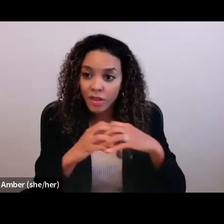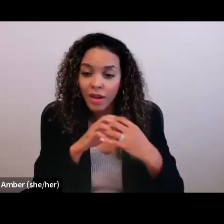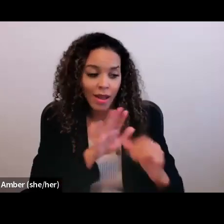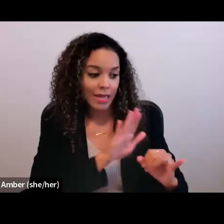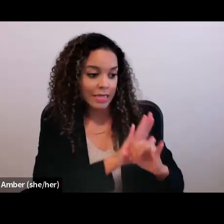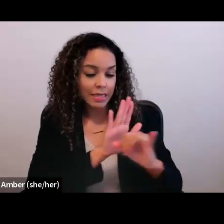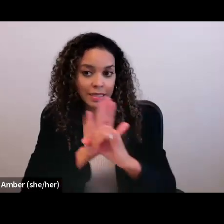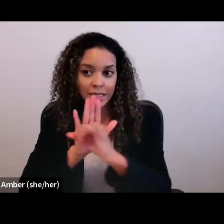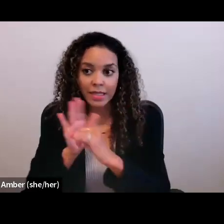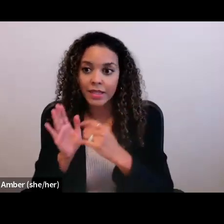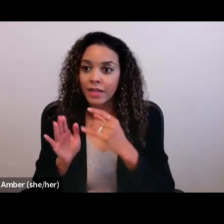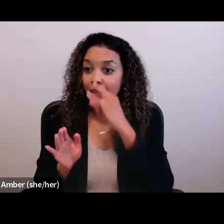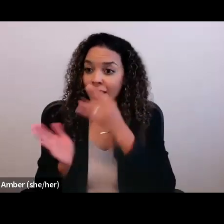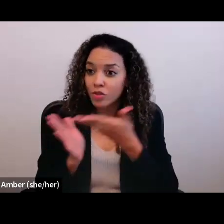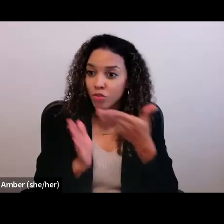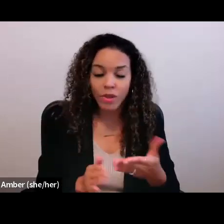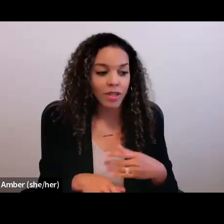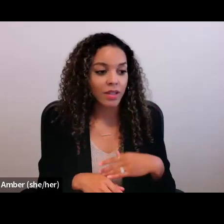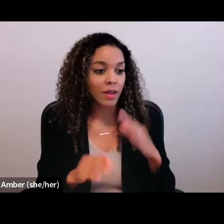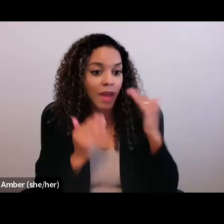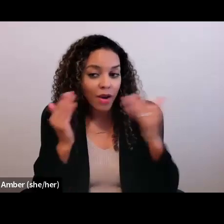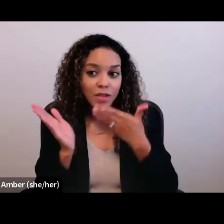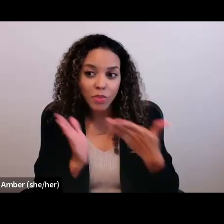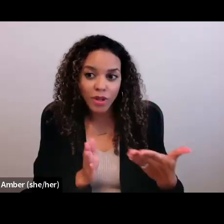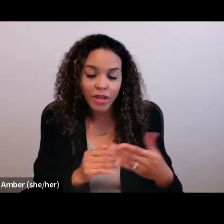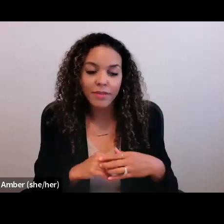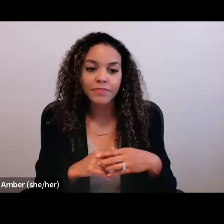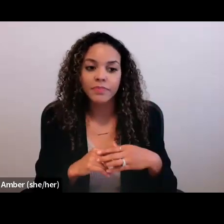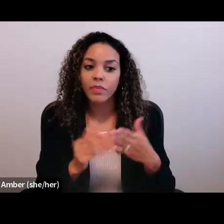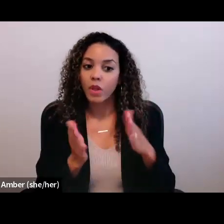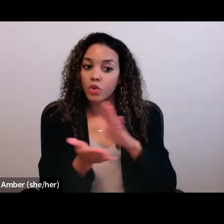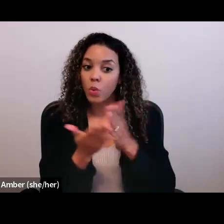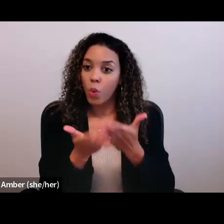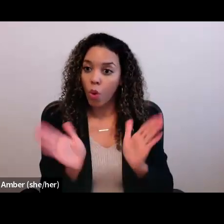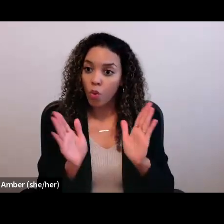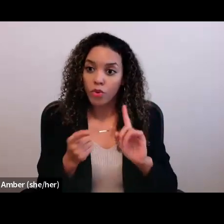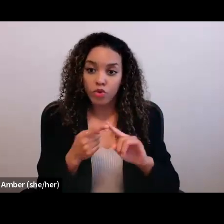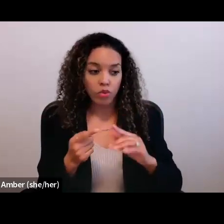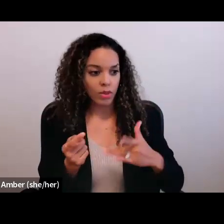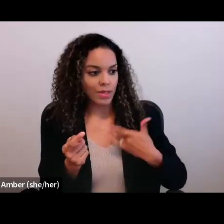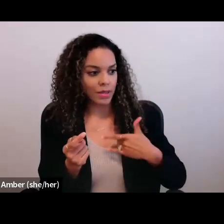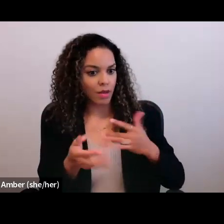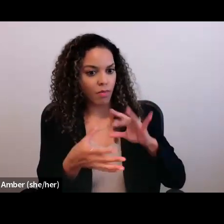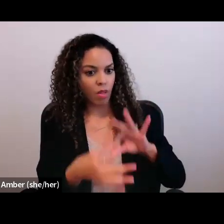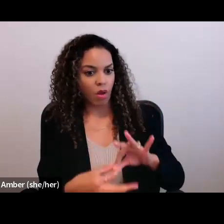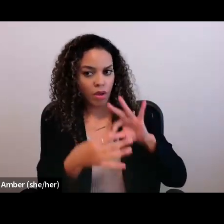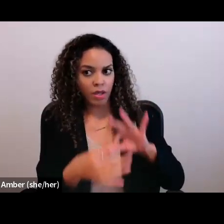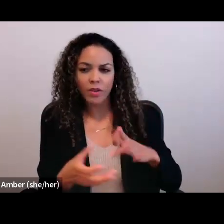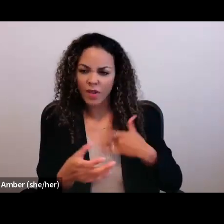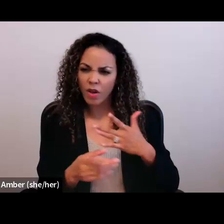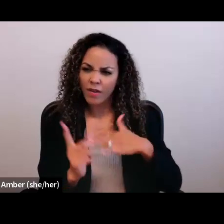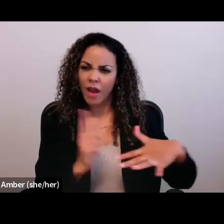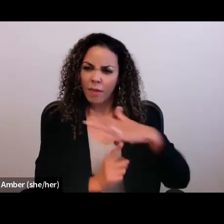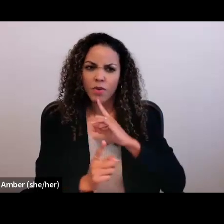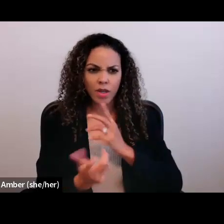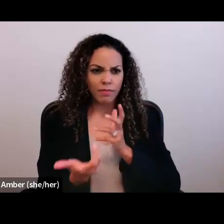identities that the kids bring, the parents bring? Is the school open to a sense of belonging? Do you feel like that environment's really for you?